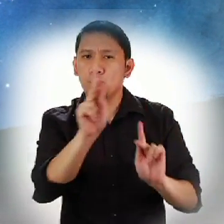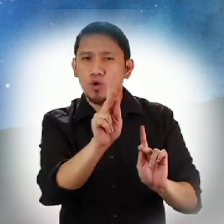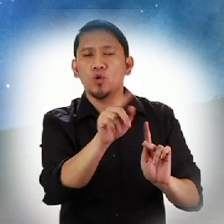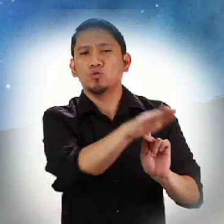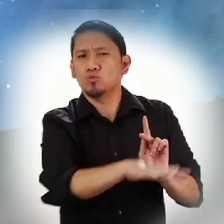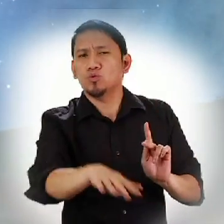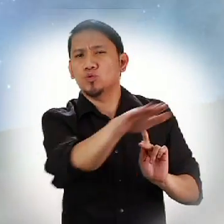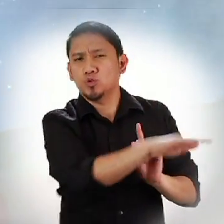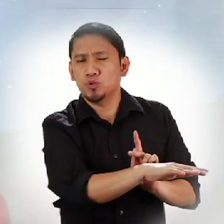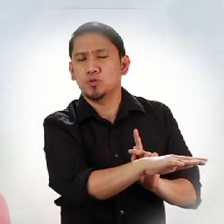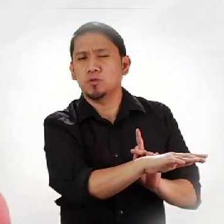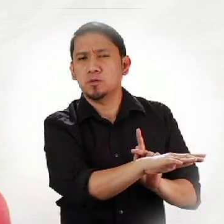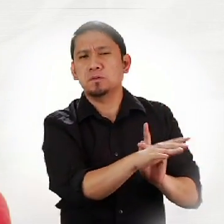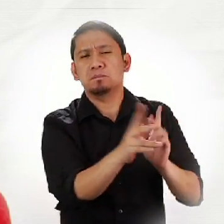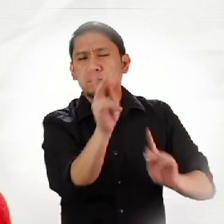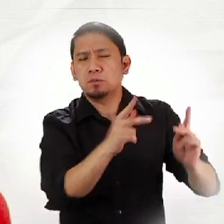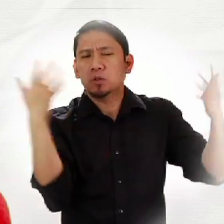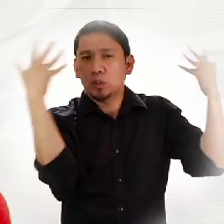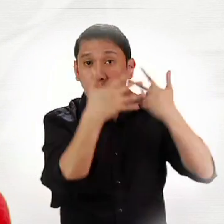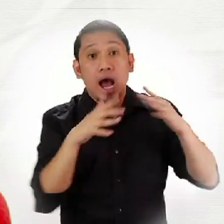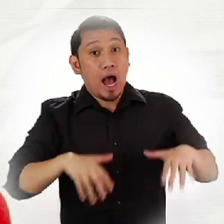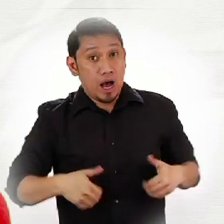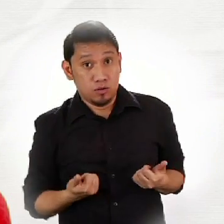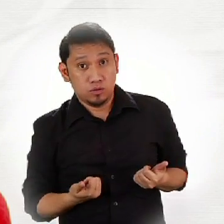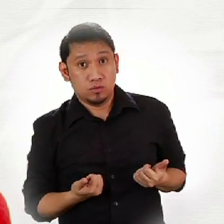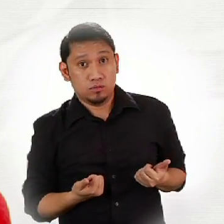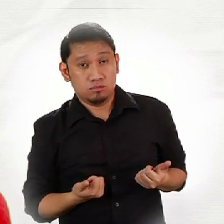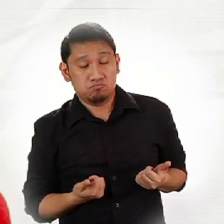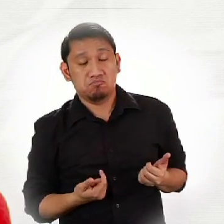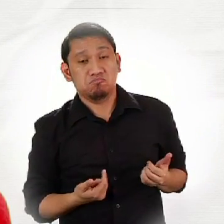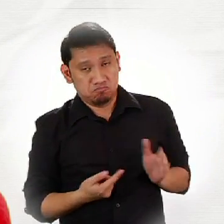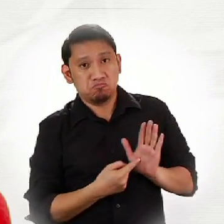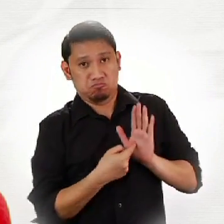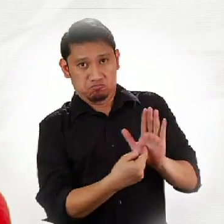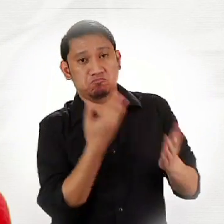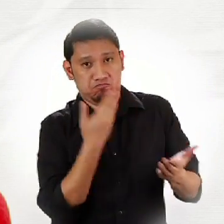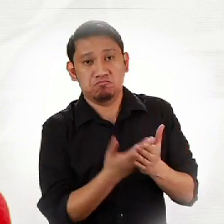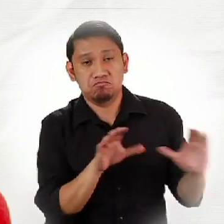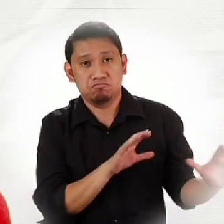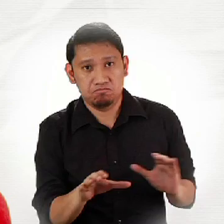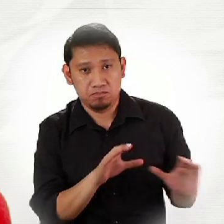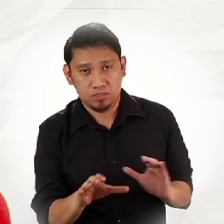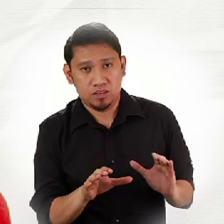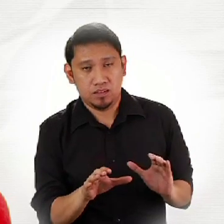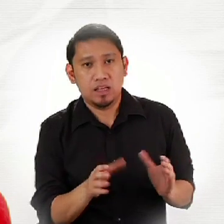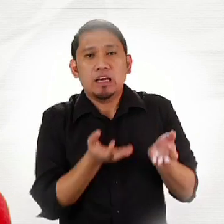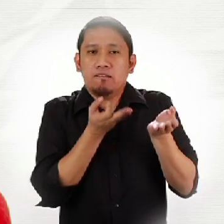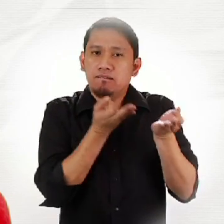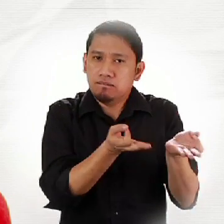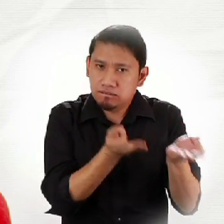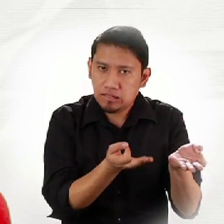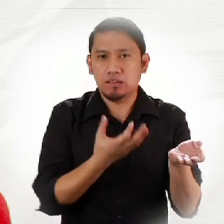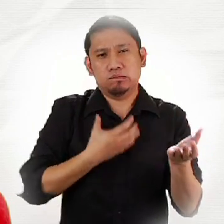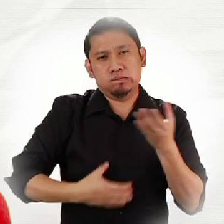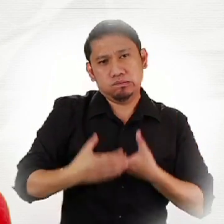in darkness. How? Through good actions, like feeding the